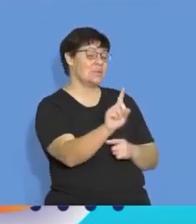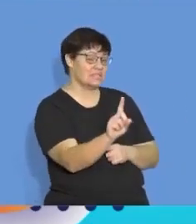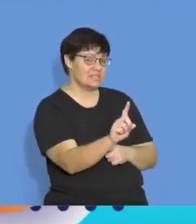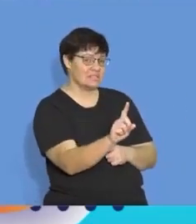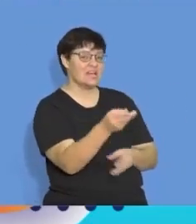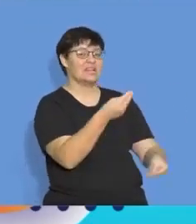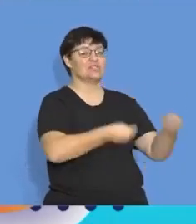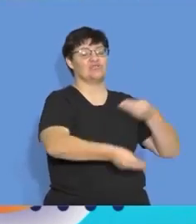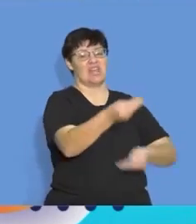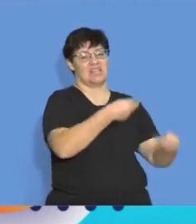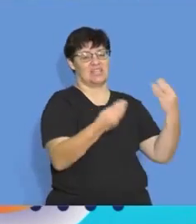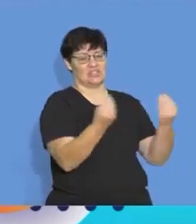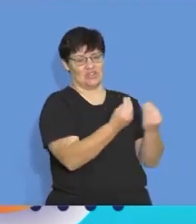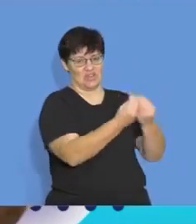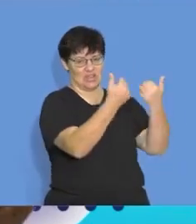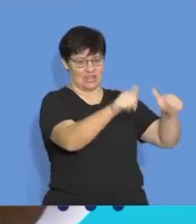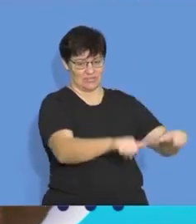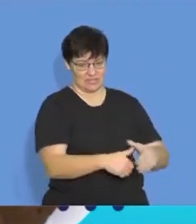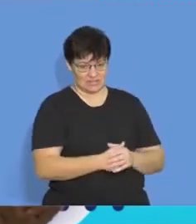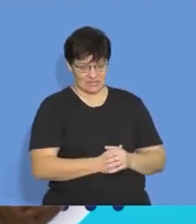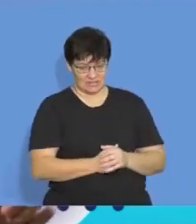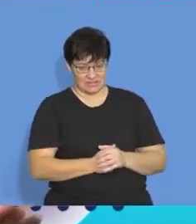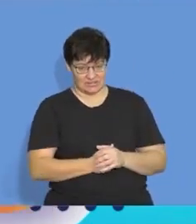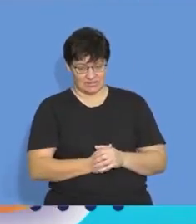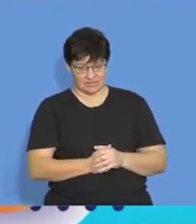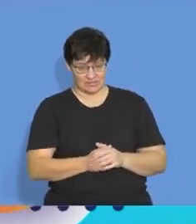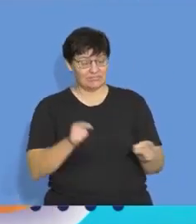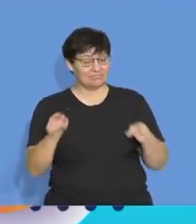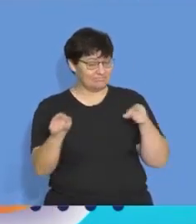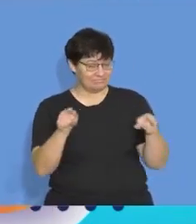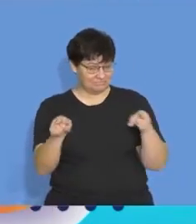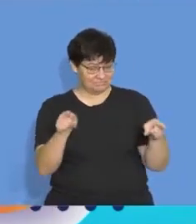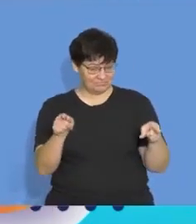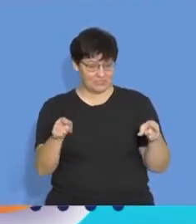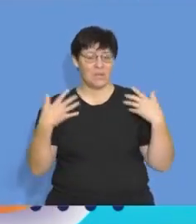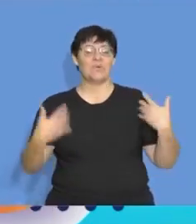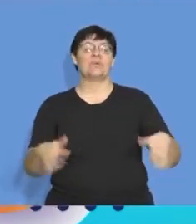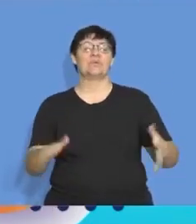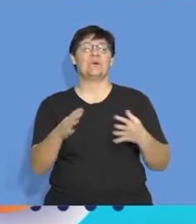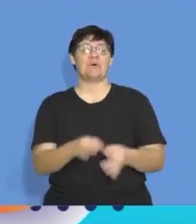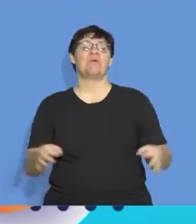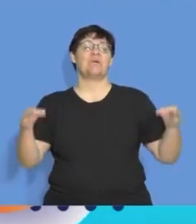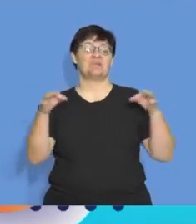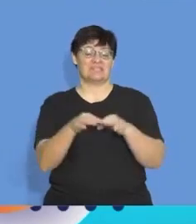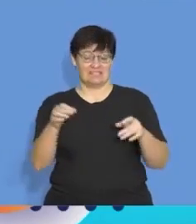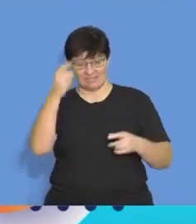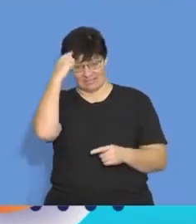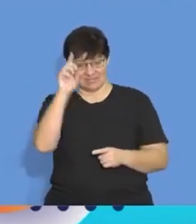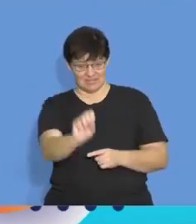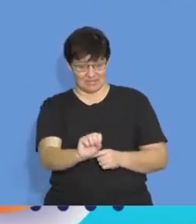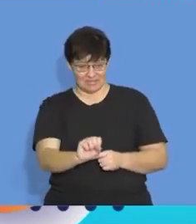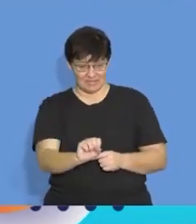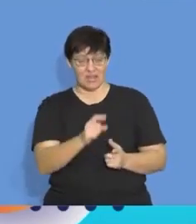the trading stock account. Okay, so those are two very important considerations when we're